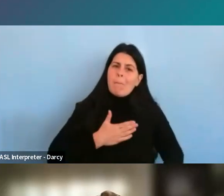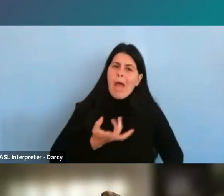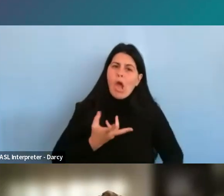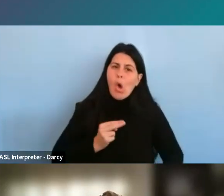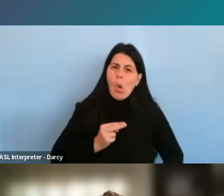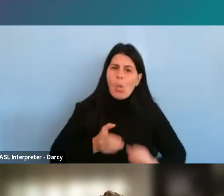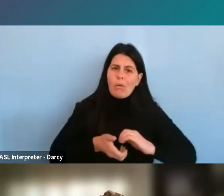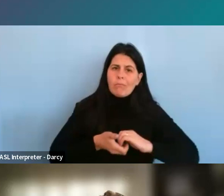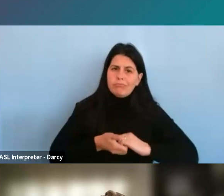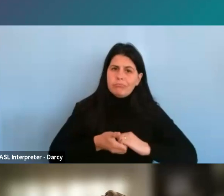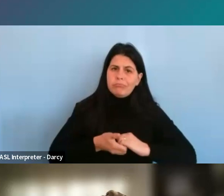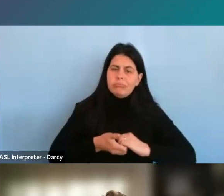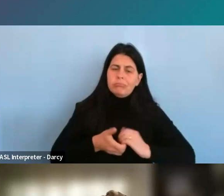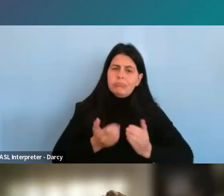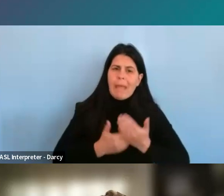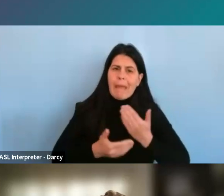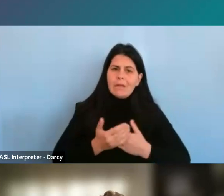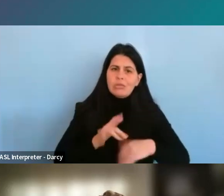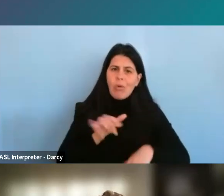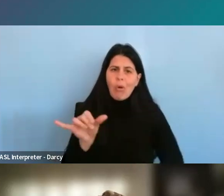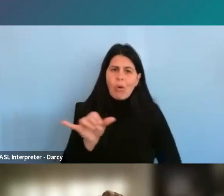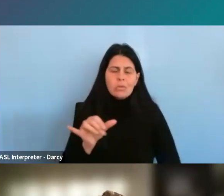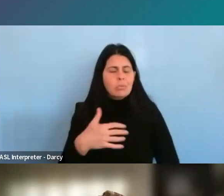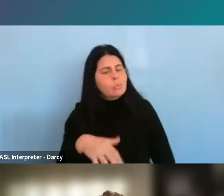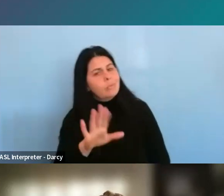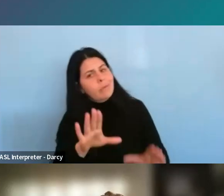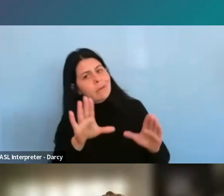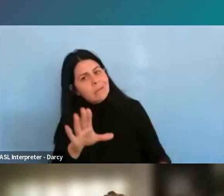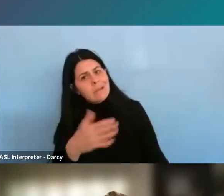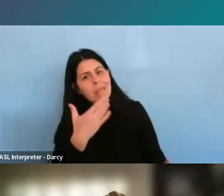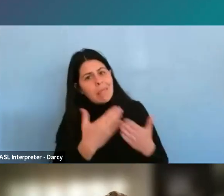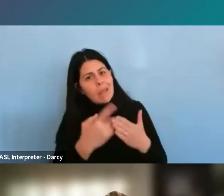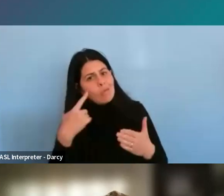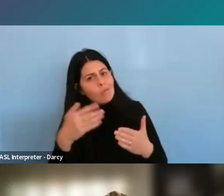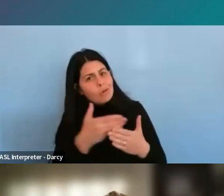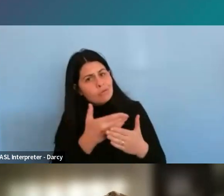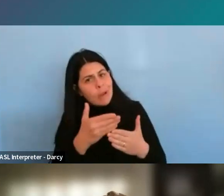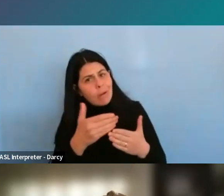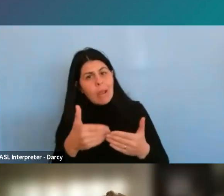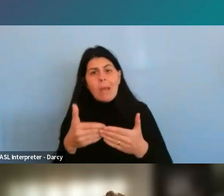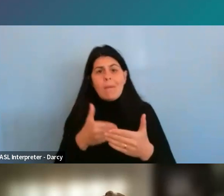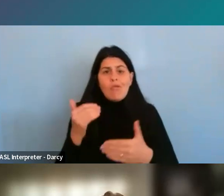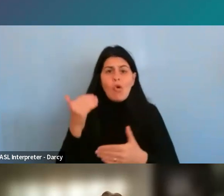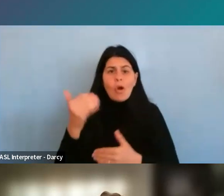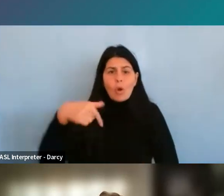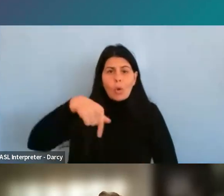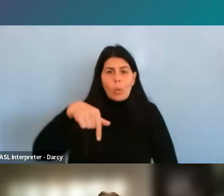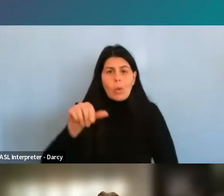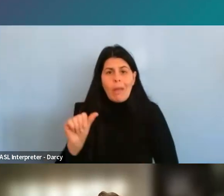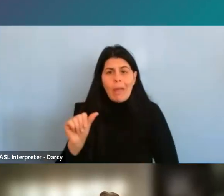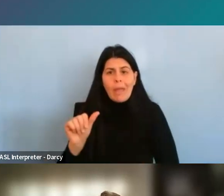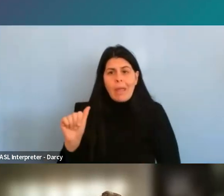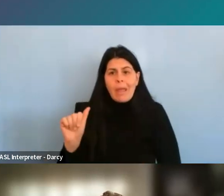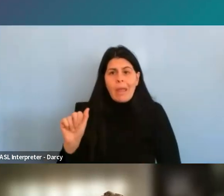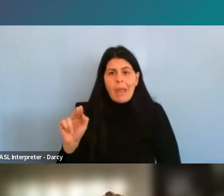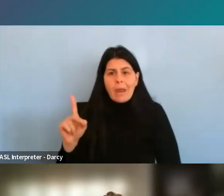That's a fantastic. Thank you so much for sharing that. Before we go to Q&A, Andraéa, I want to go back over to